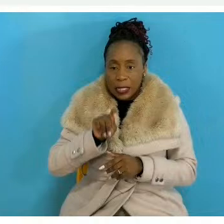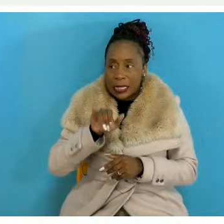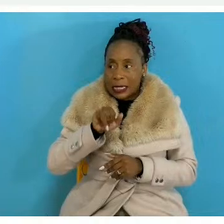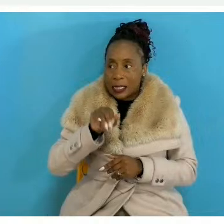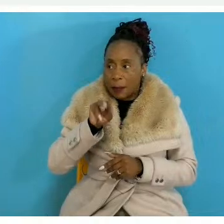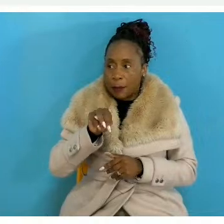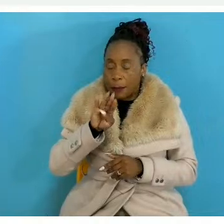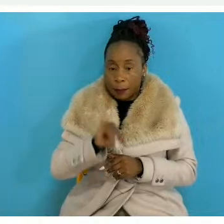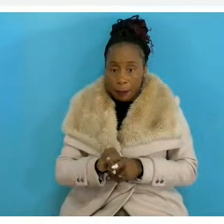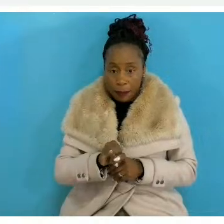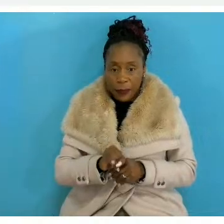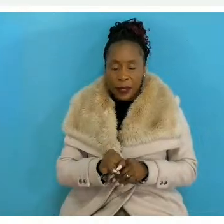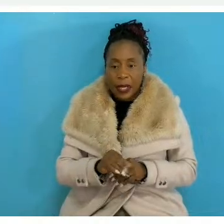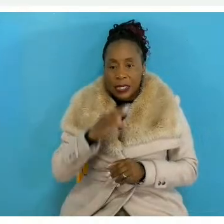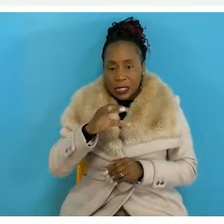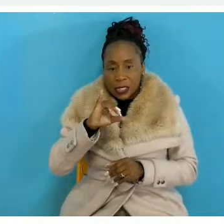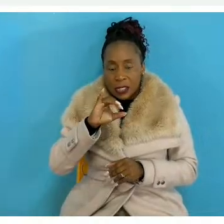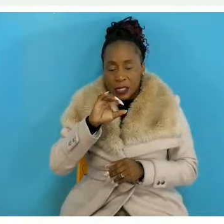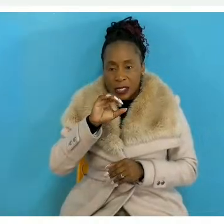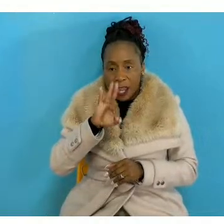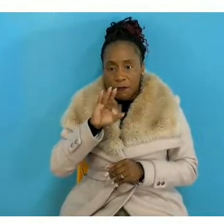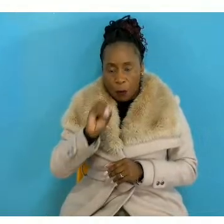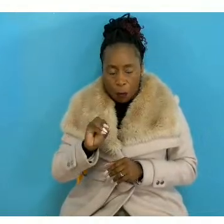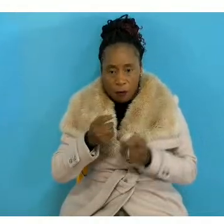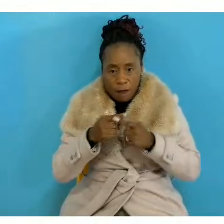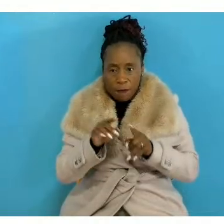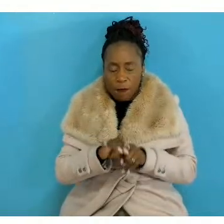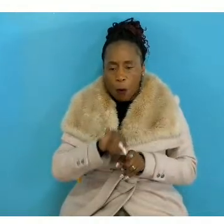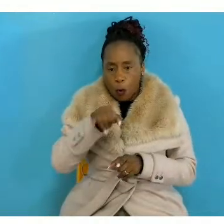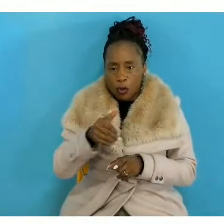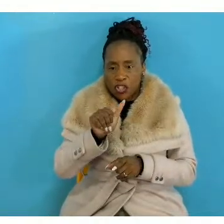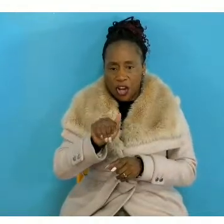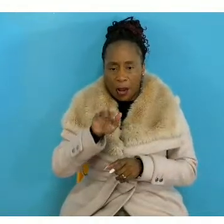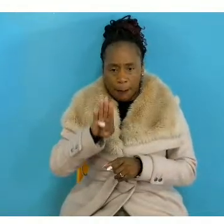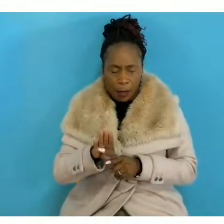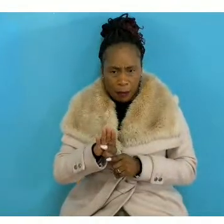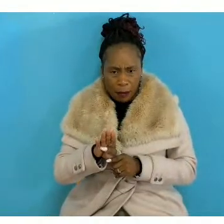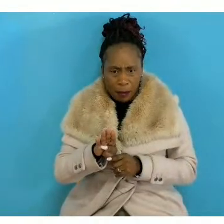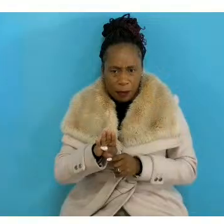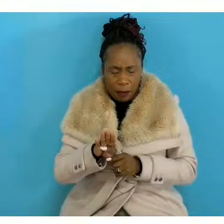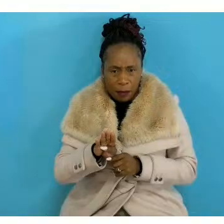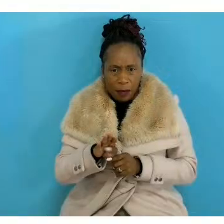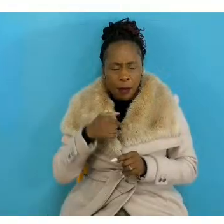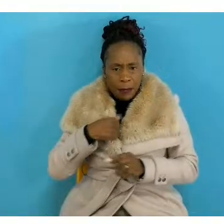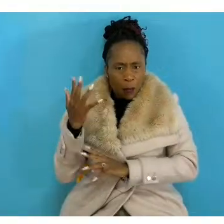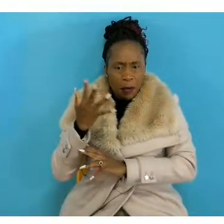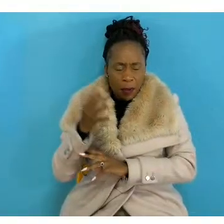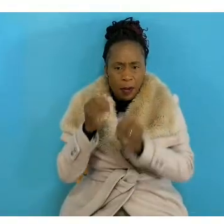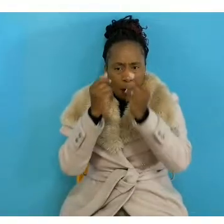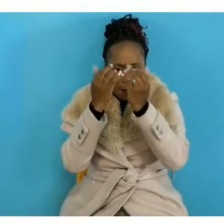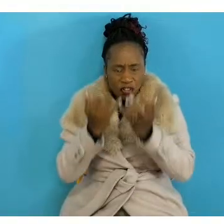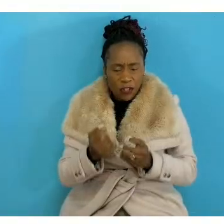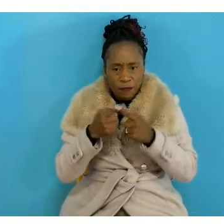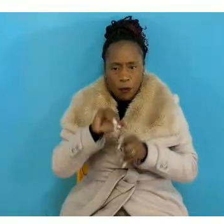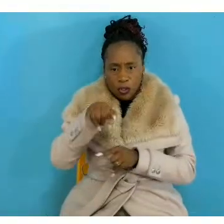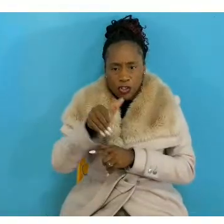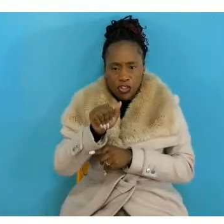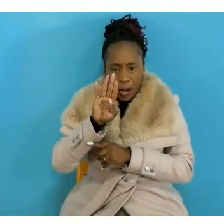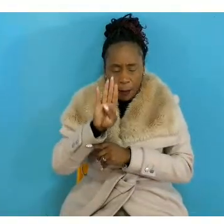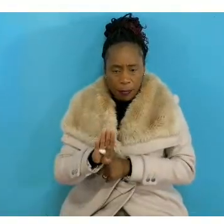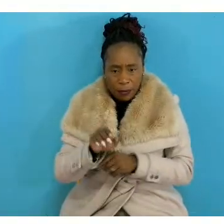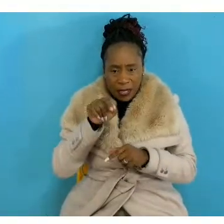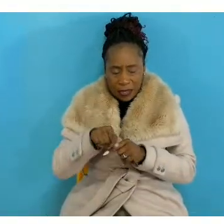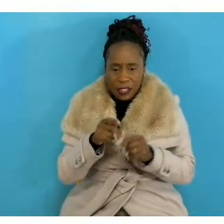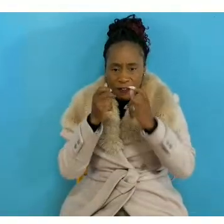Chief Financial Officer for JAP, and I'm presenting the budget for JAP for this financial year. And on